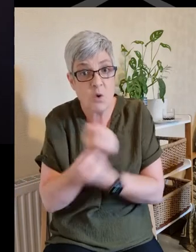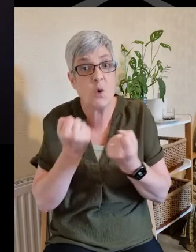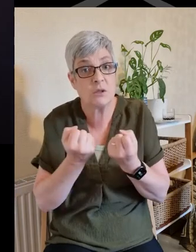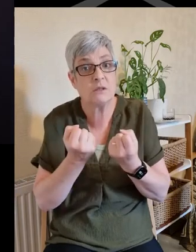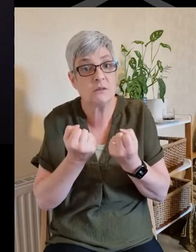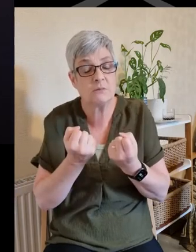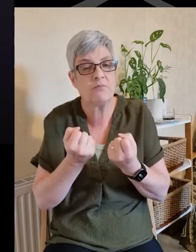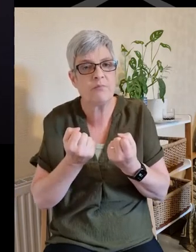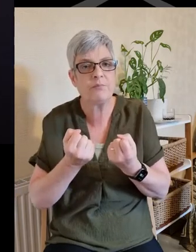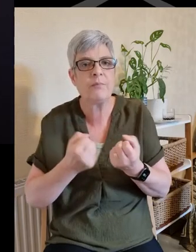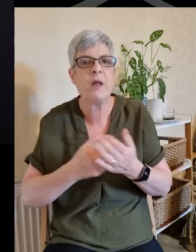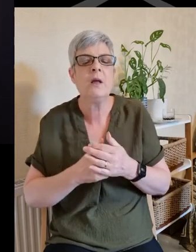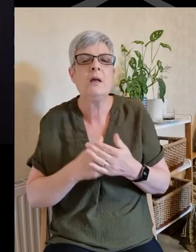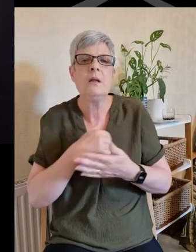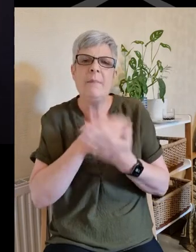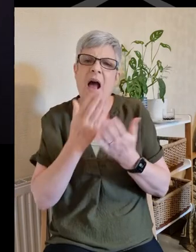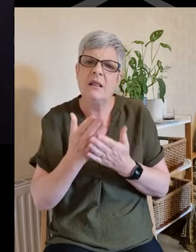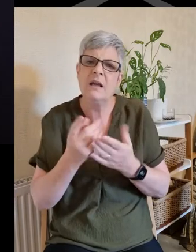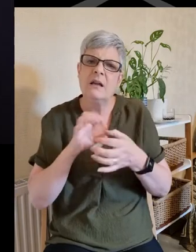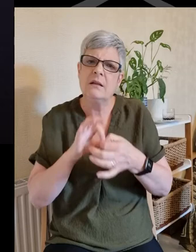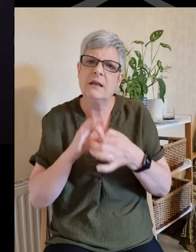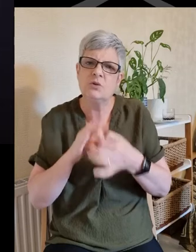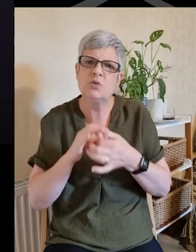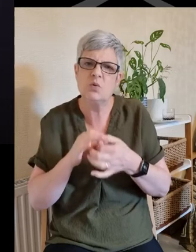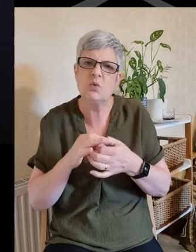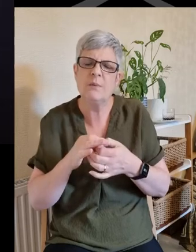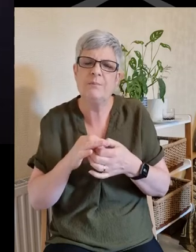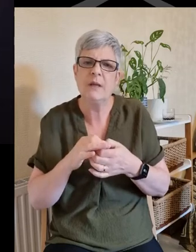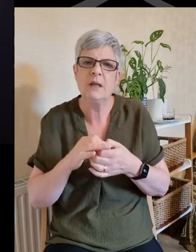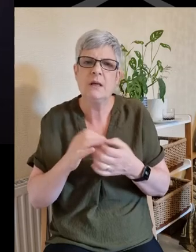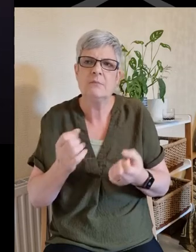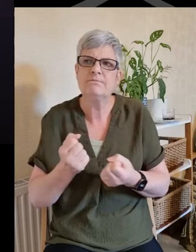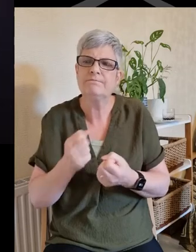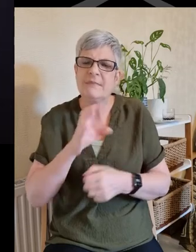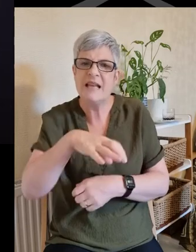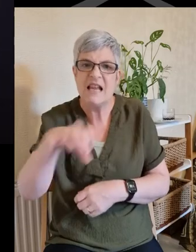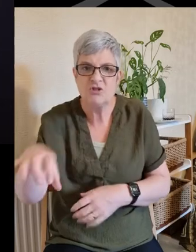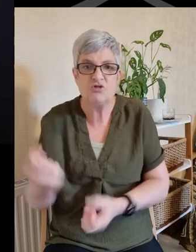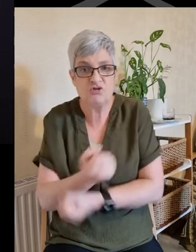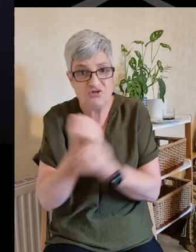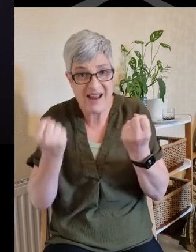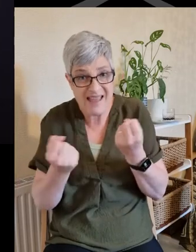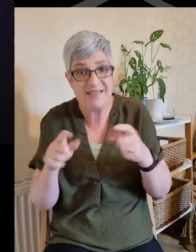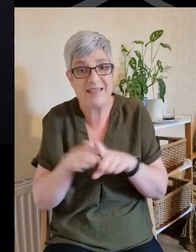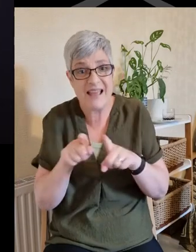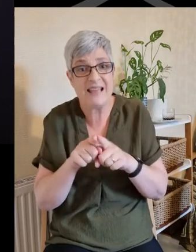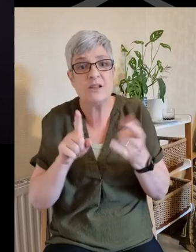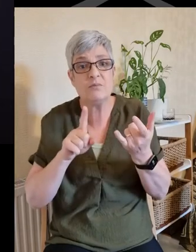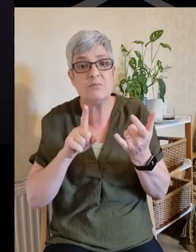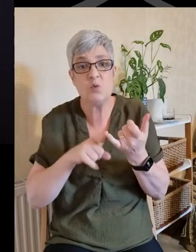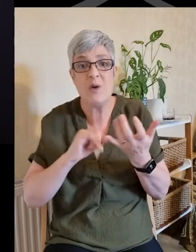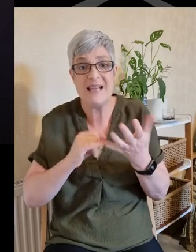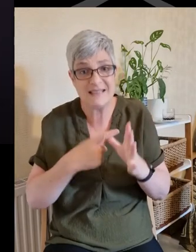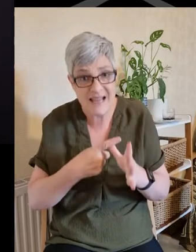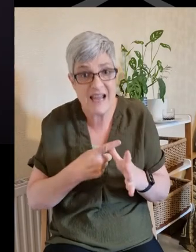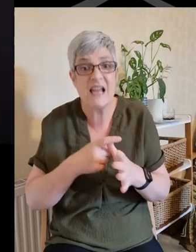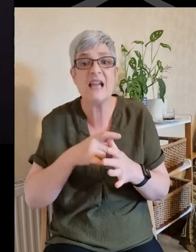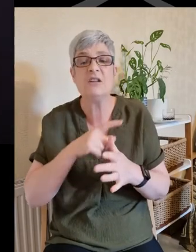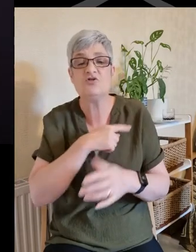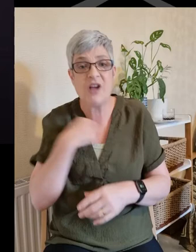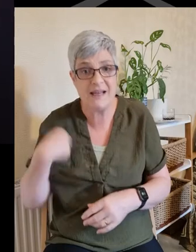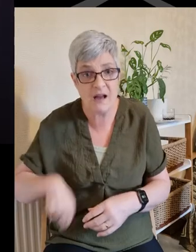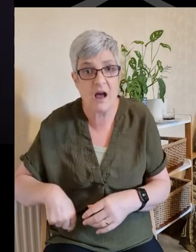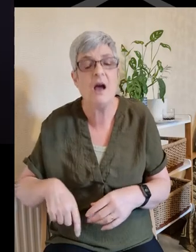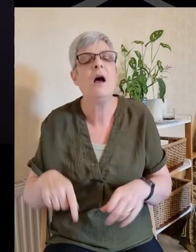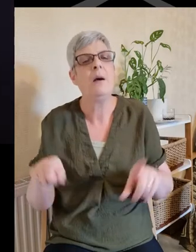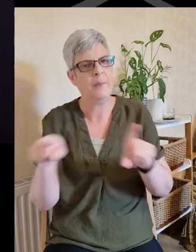Now, partly that was to do with the strength of particular nations like the USA and China and so on. But